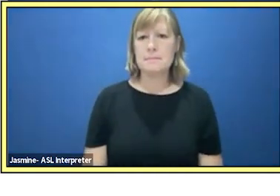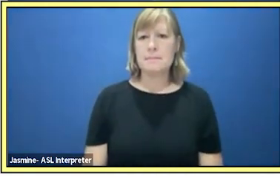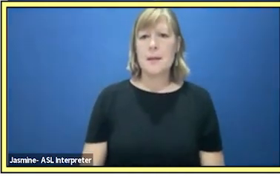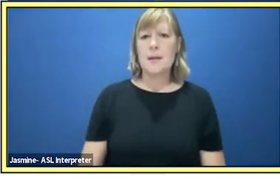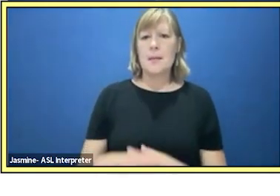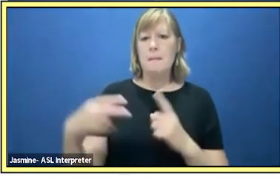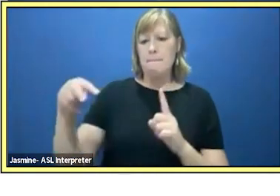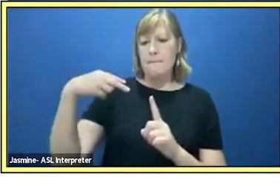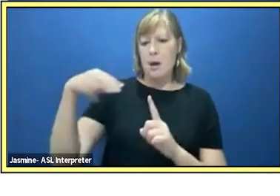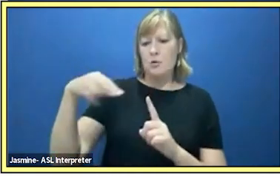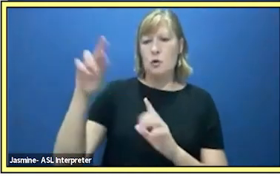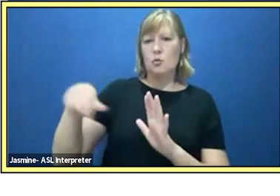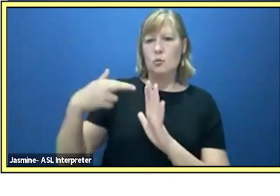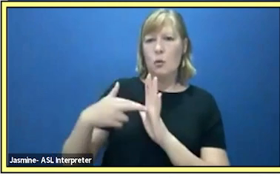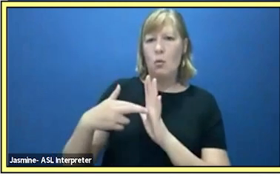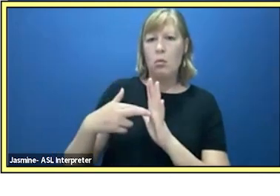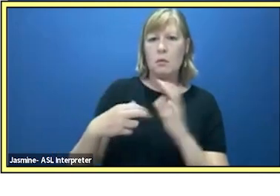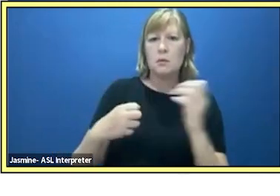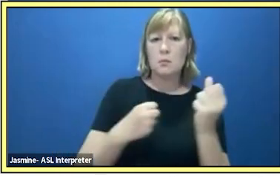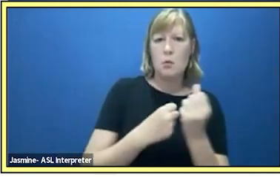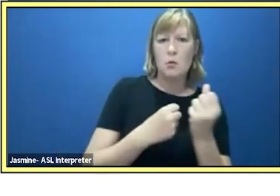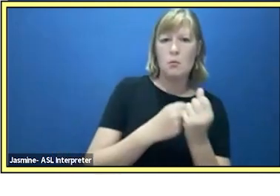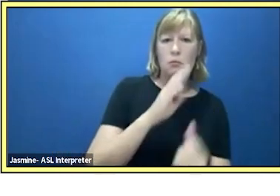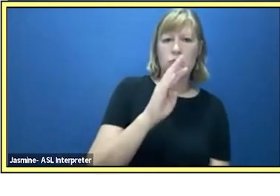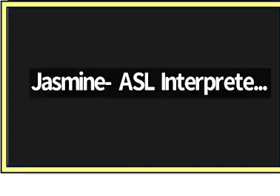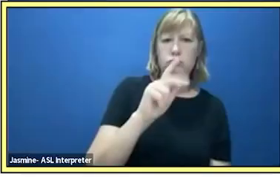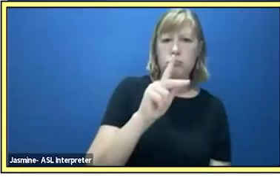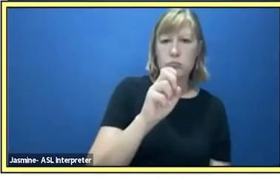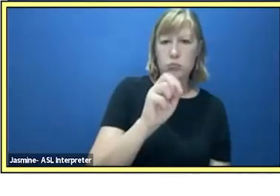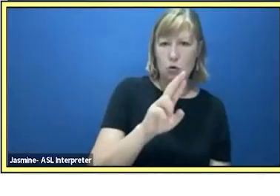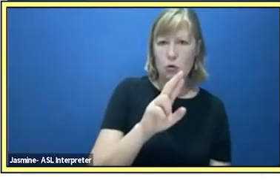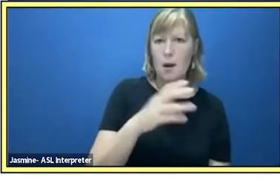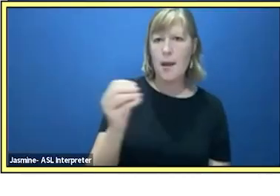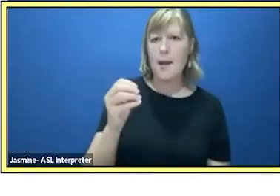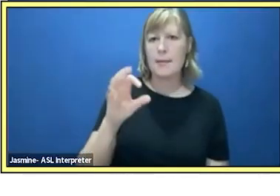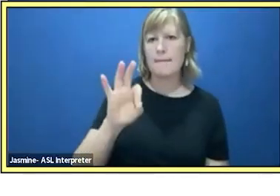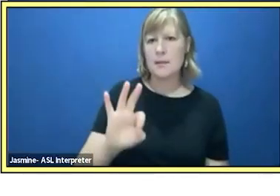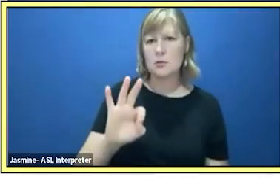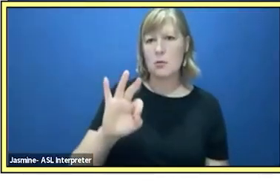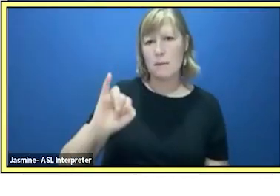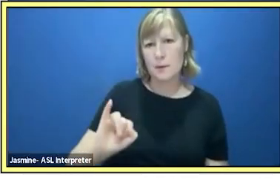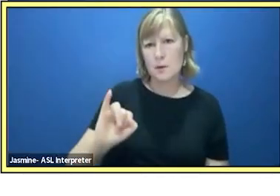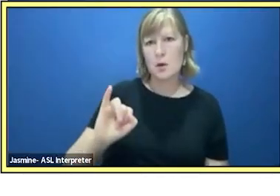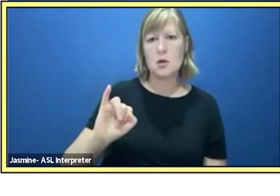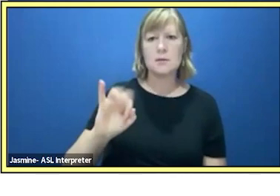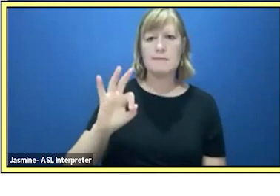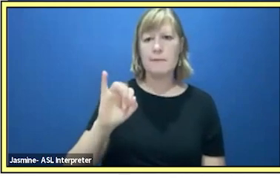in this monitoring role, the support broker and the fiscal intermediaries really won't change at all.